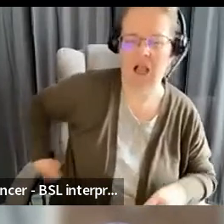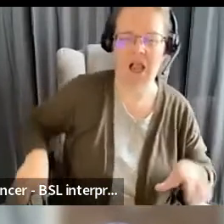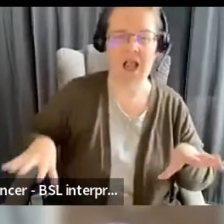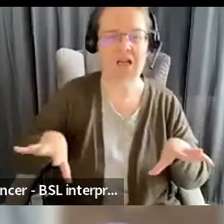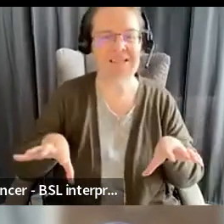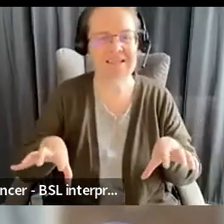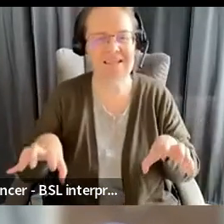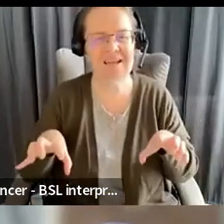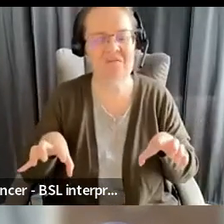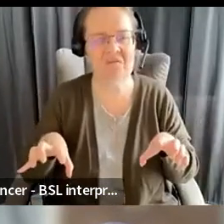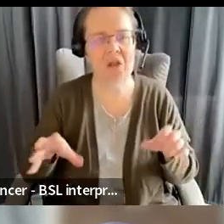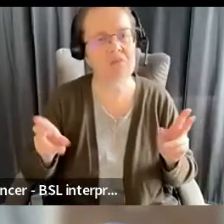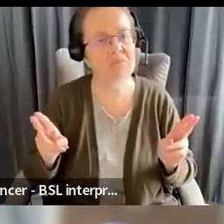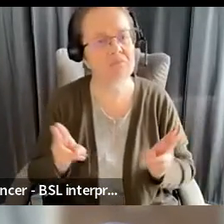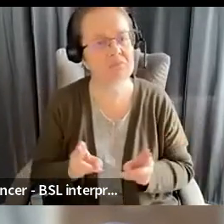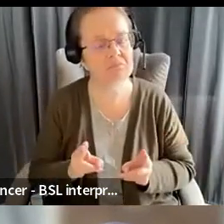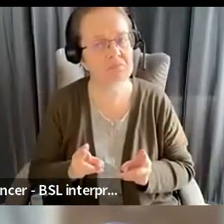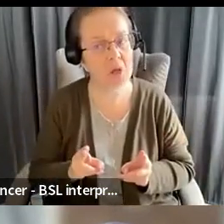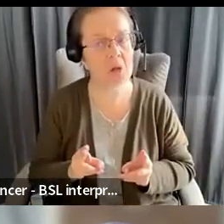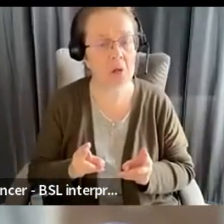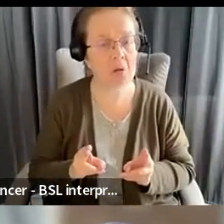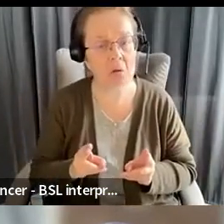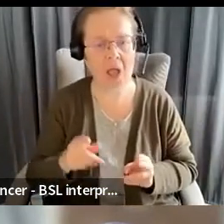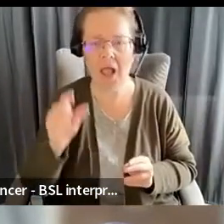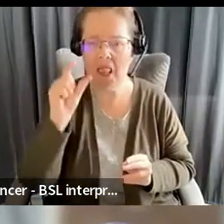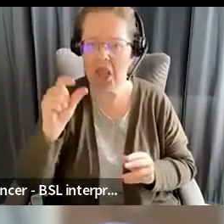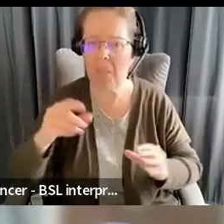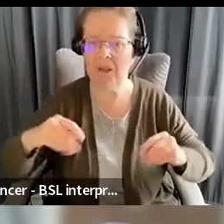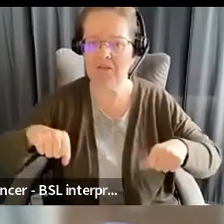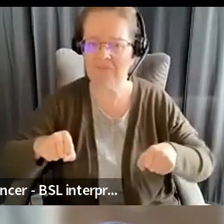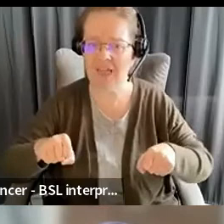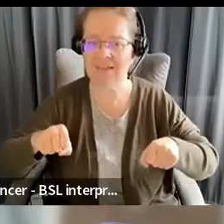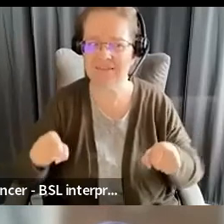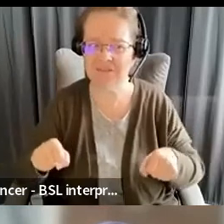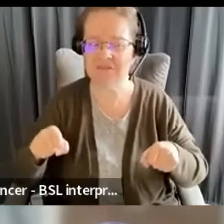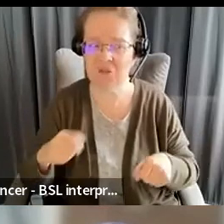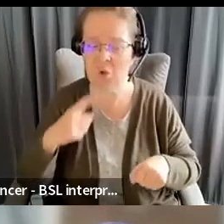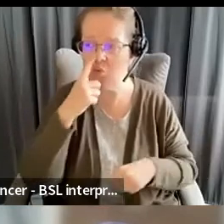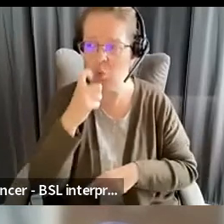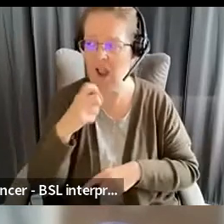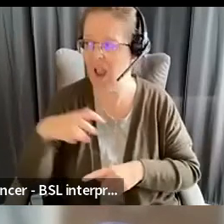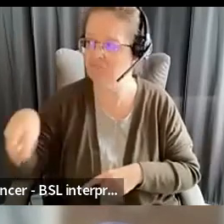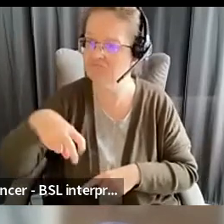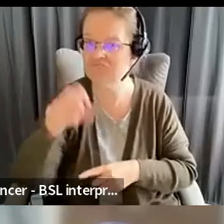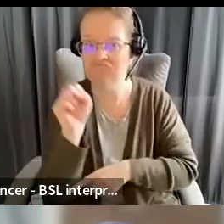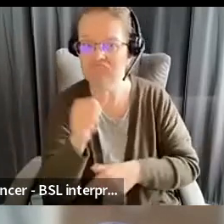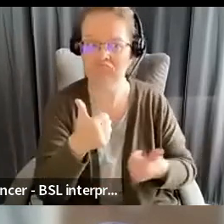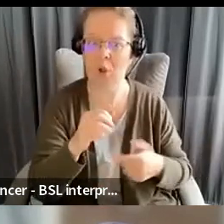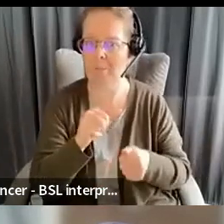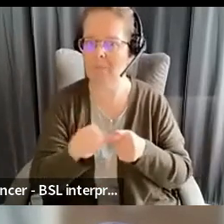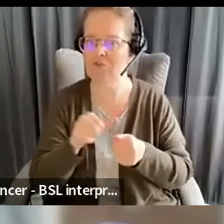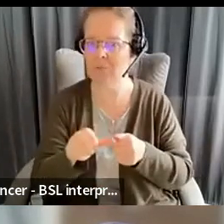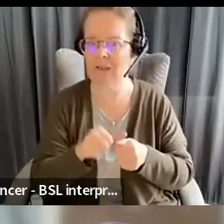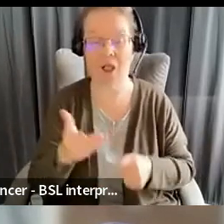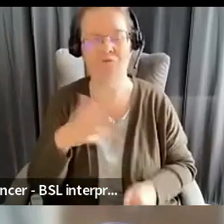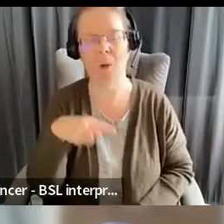that prominent, and you still had the flexibility and you could just go about doing your things. And